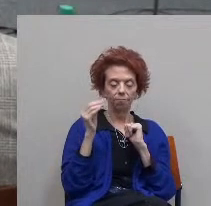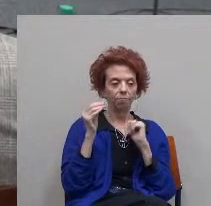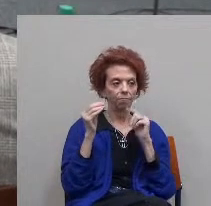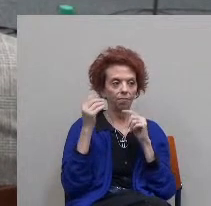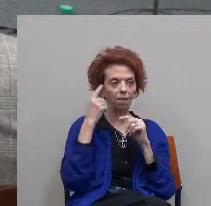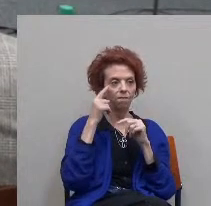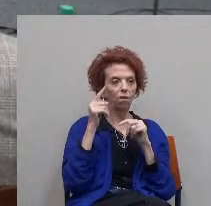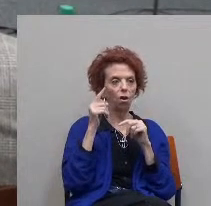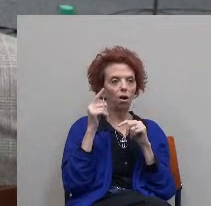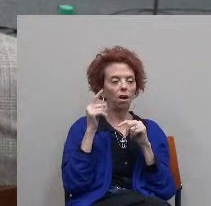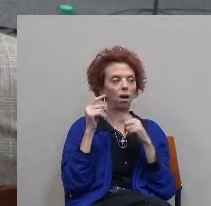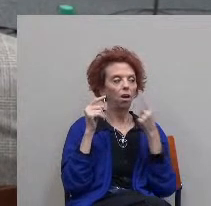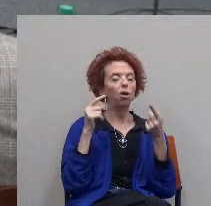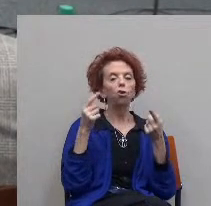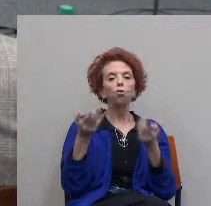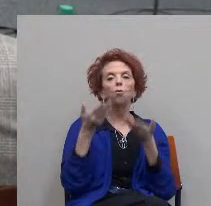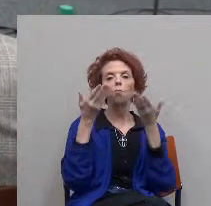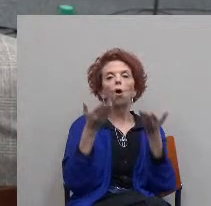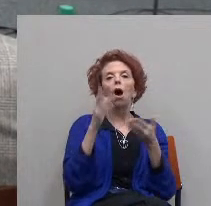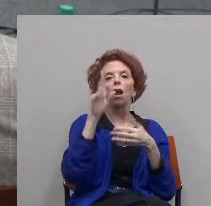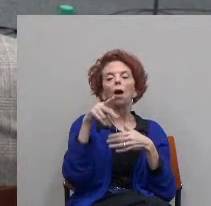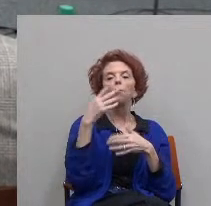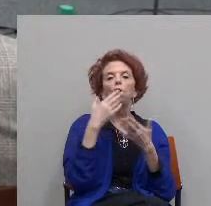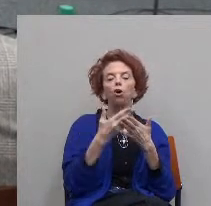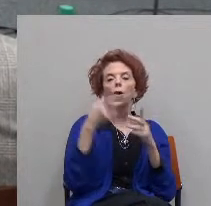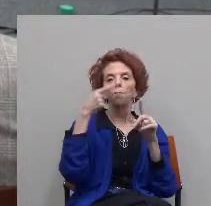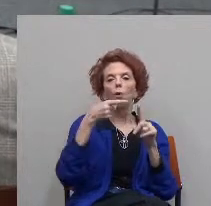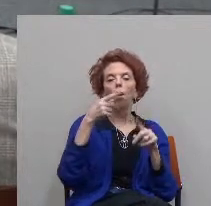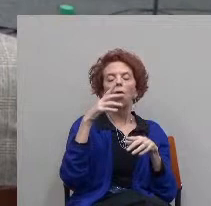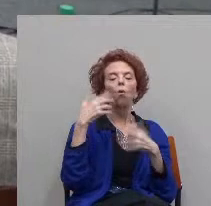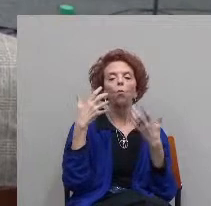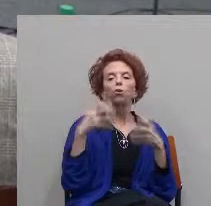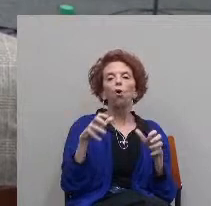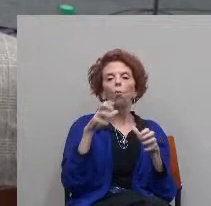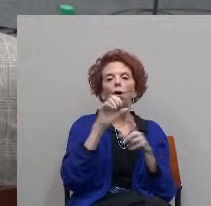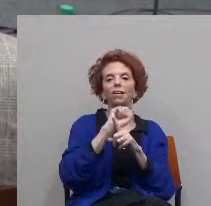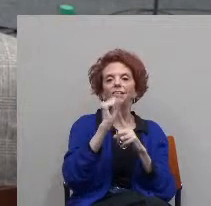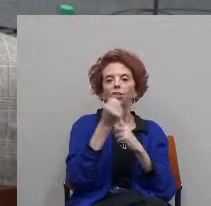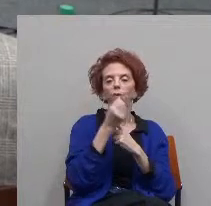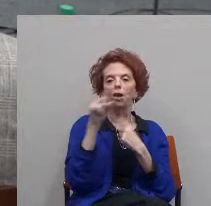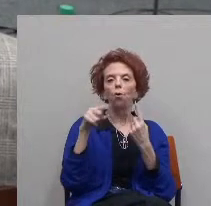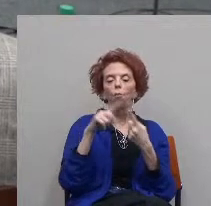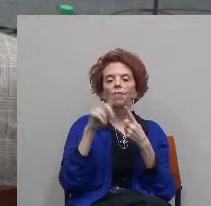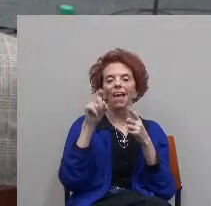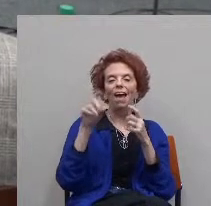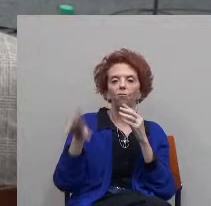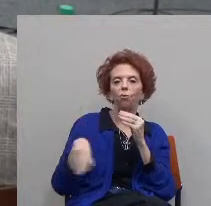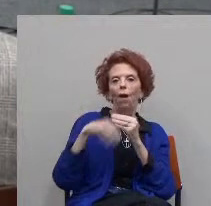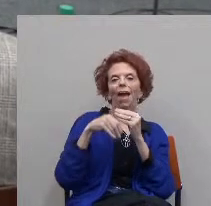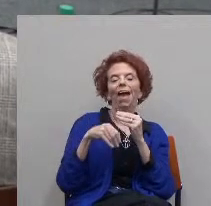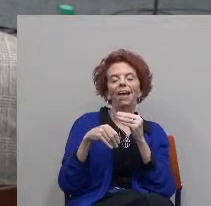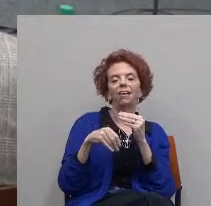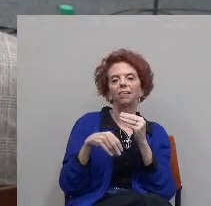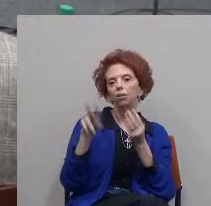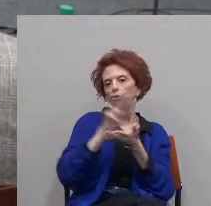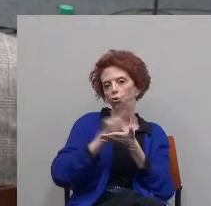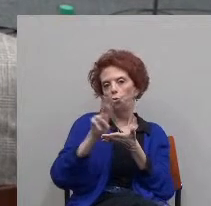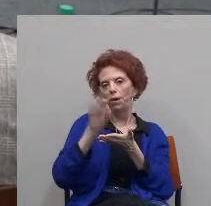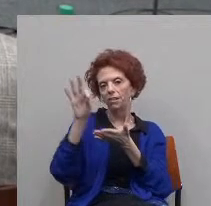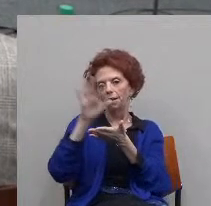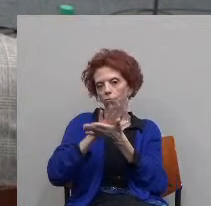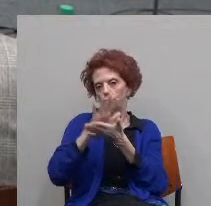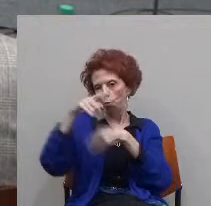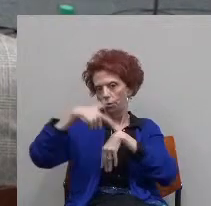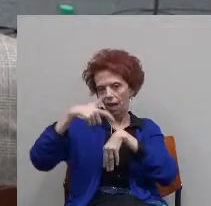to Mr. Mellon, you actually brought up a really good point. We didn't want a situation where, you know, a school has to go in and add 2 weeks of